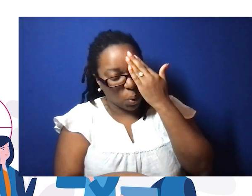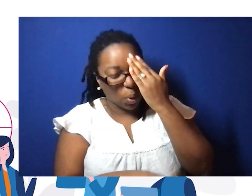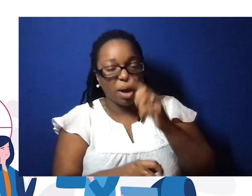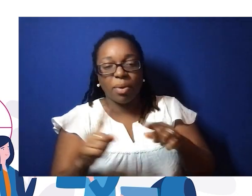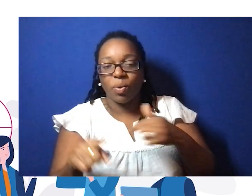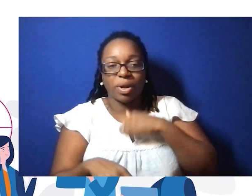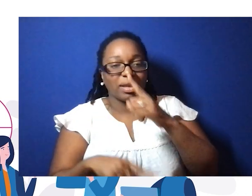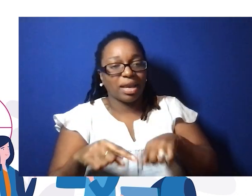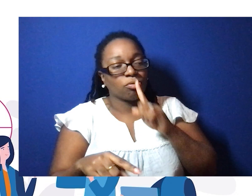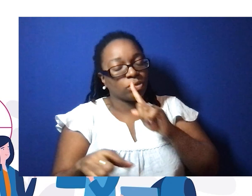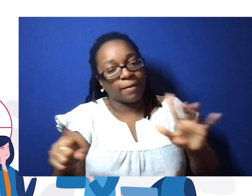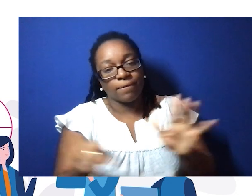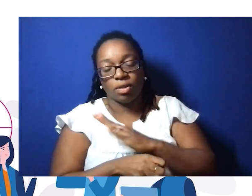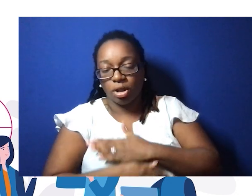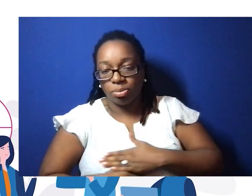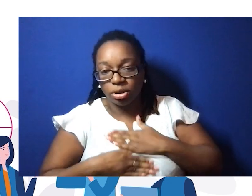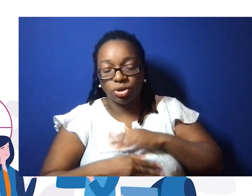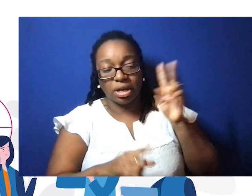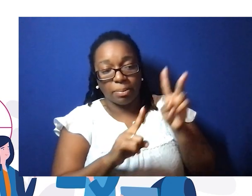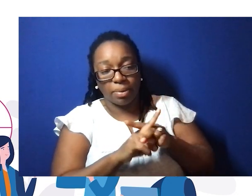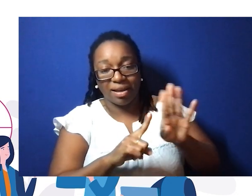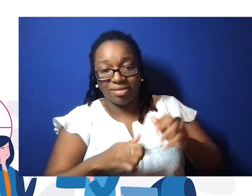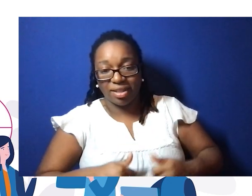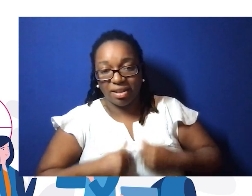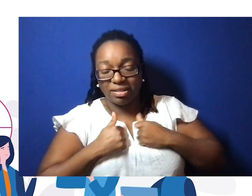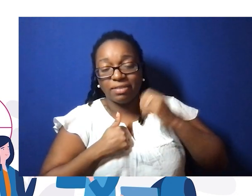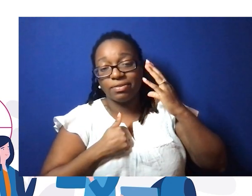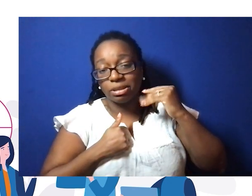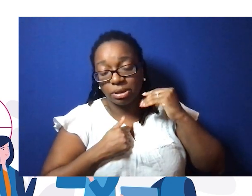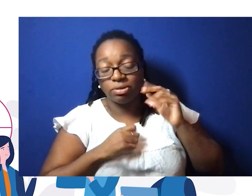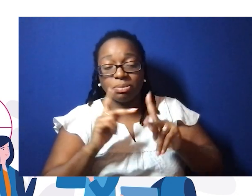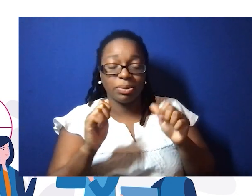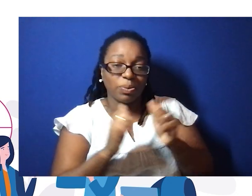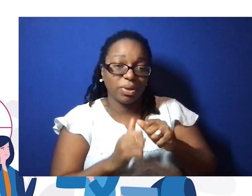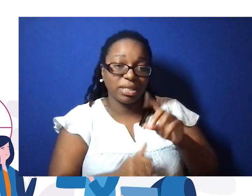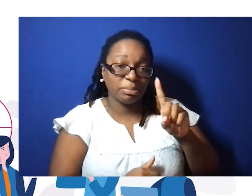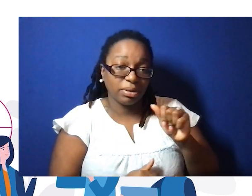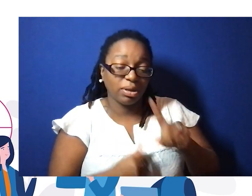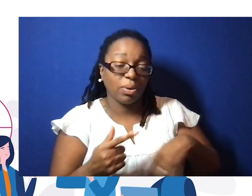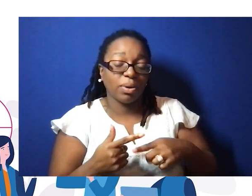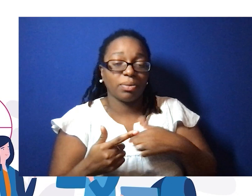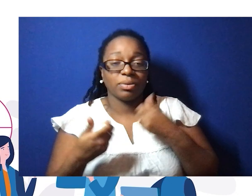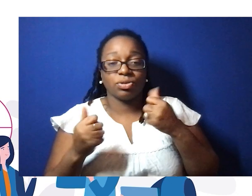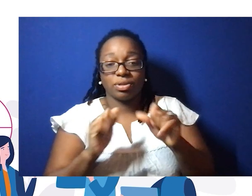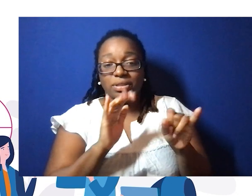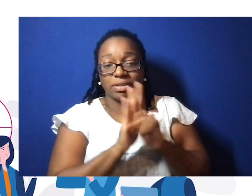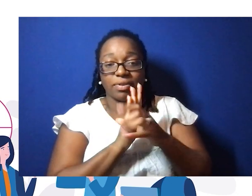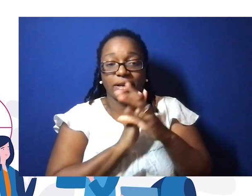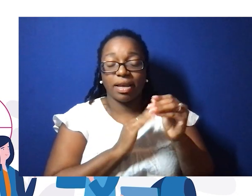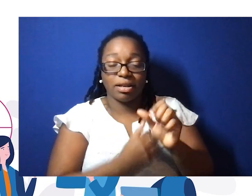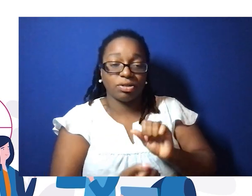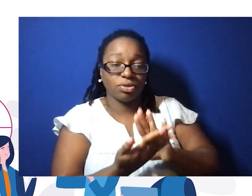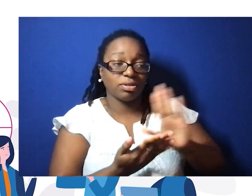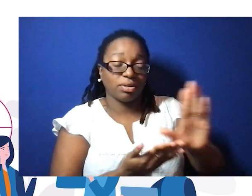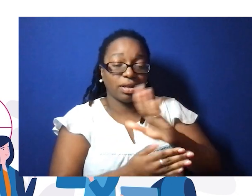be, we cannot fully appreciate and apply the lived experiences of those with disabilities when attempting to identify and address